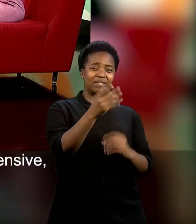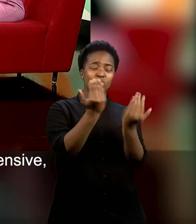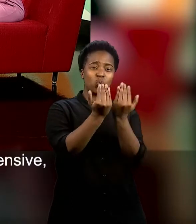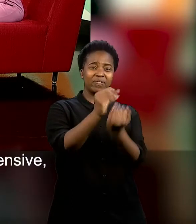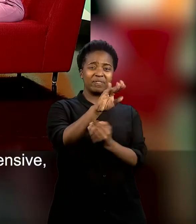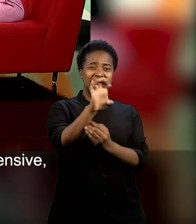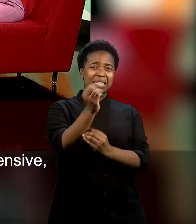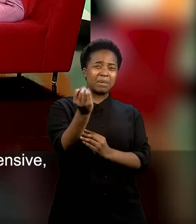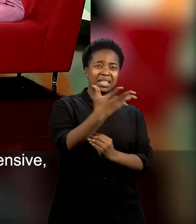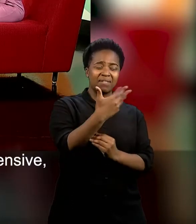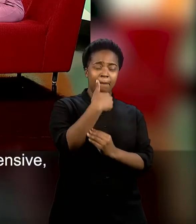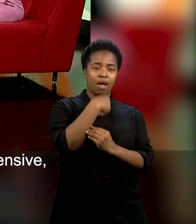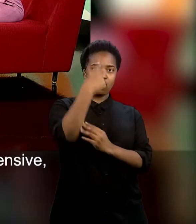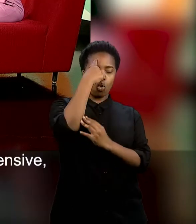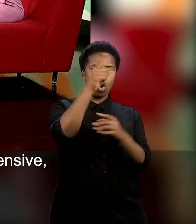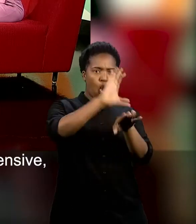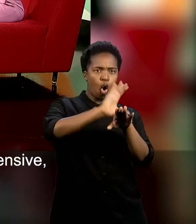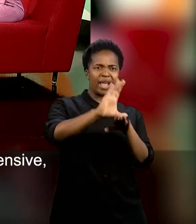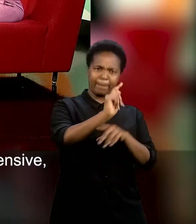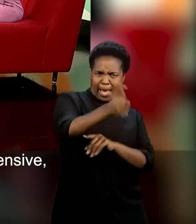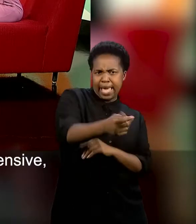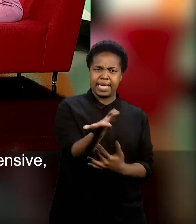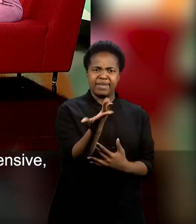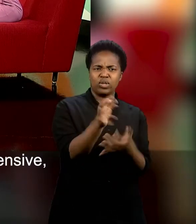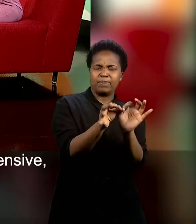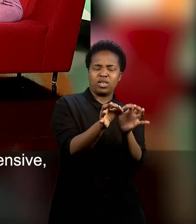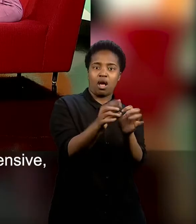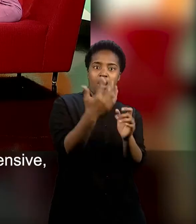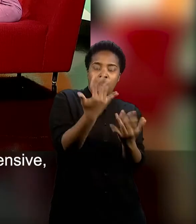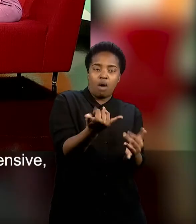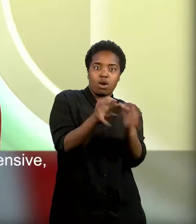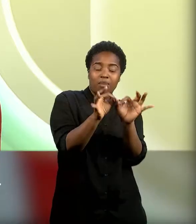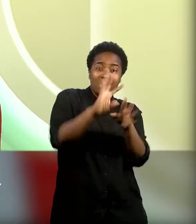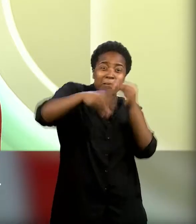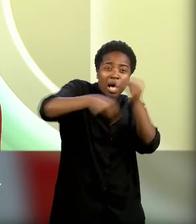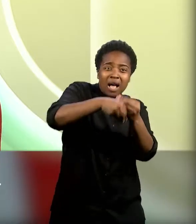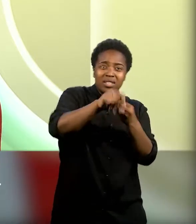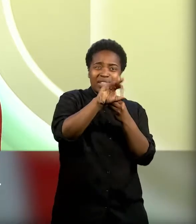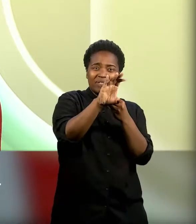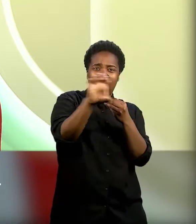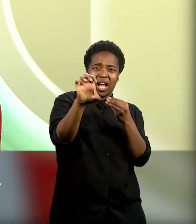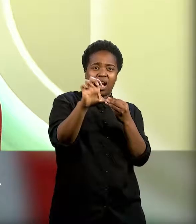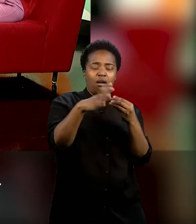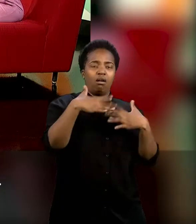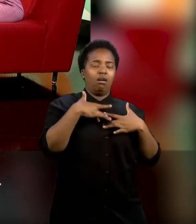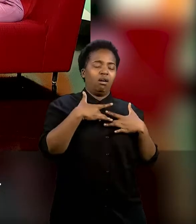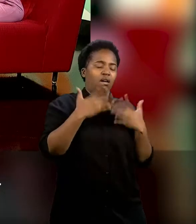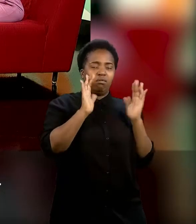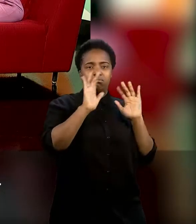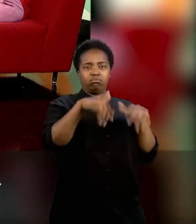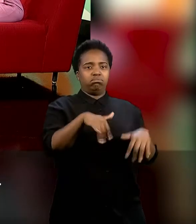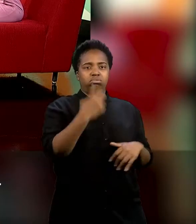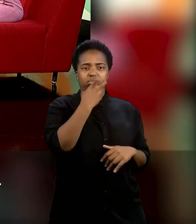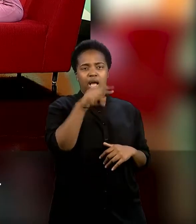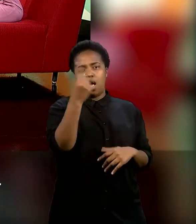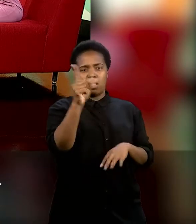Interpreters are expensive, fees are expensive. You see, I thought the college would pay for that. So now interpreter plus fees, then